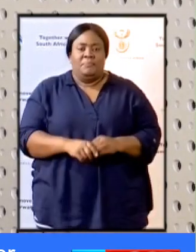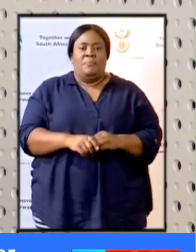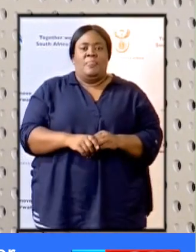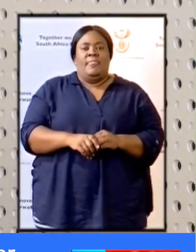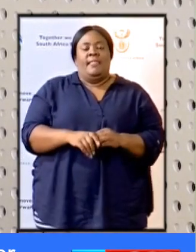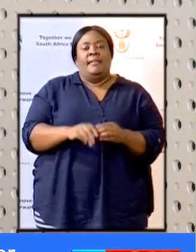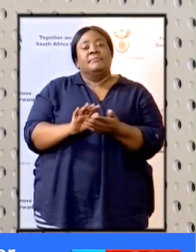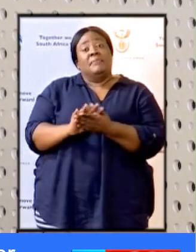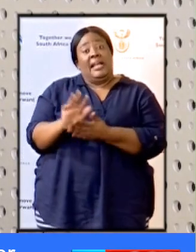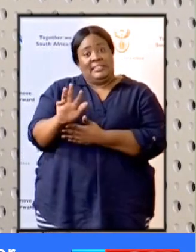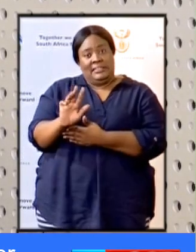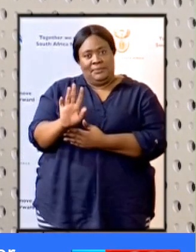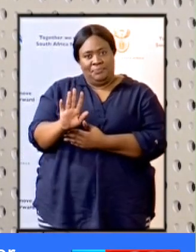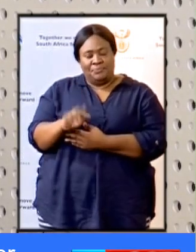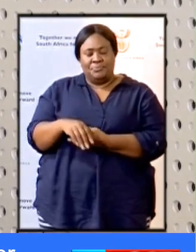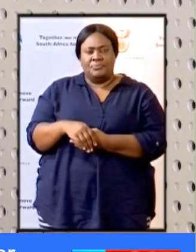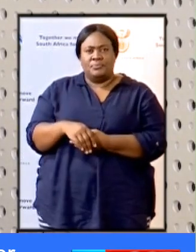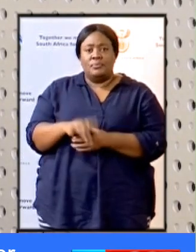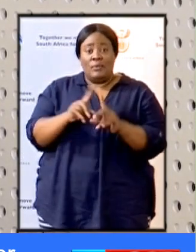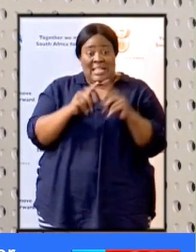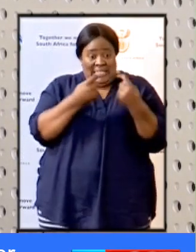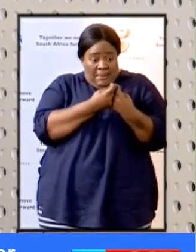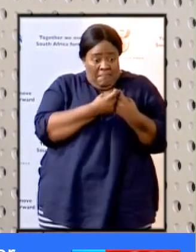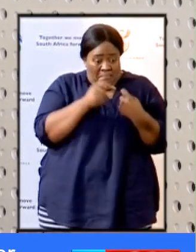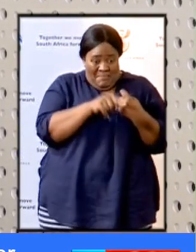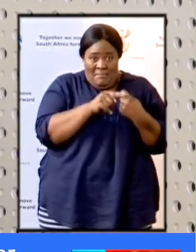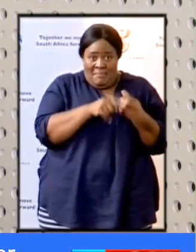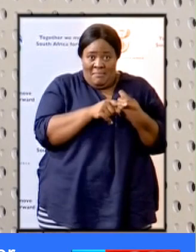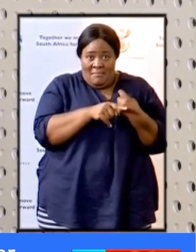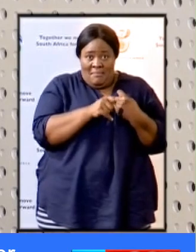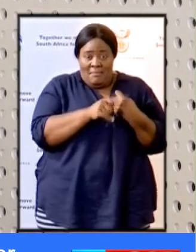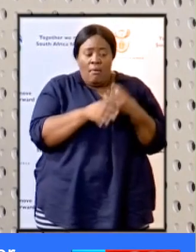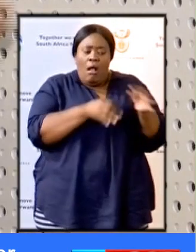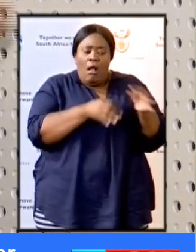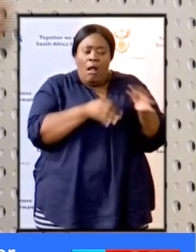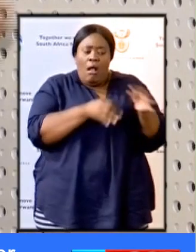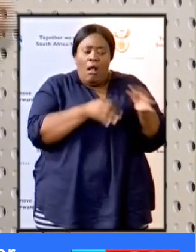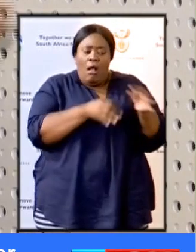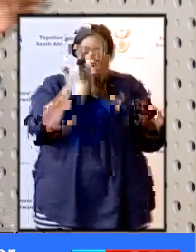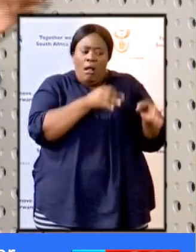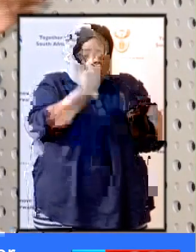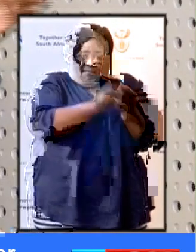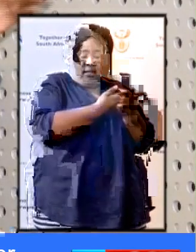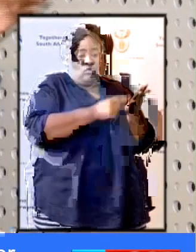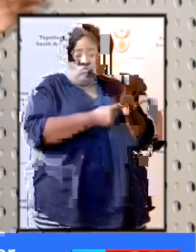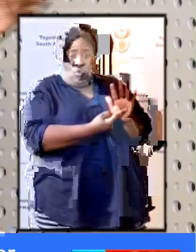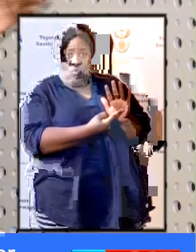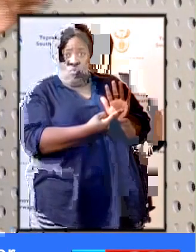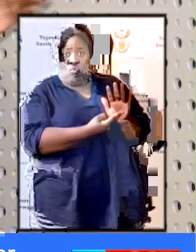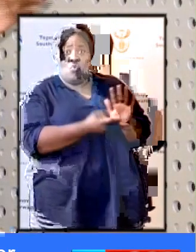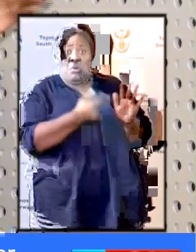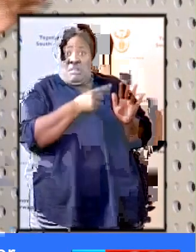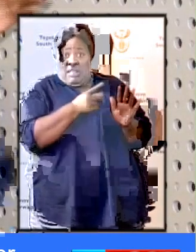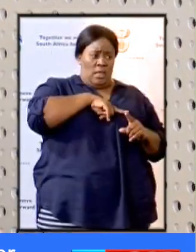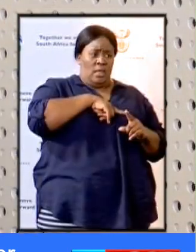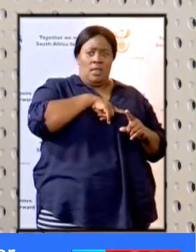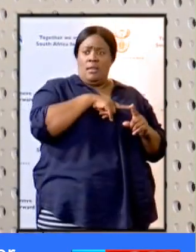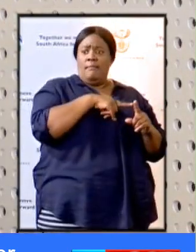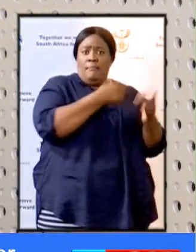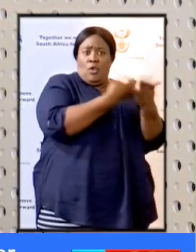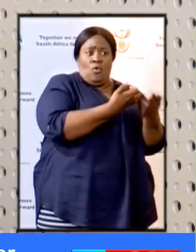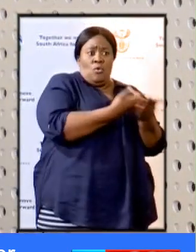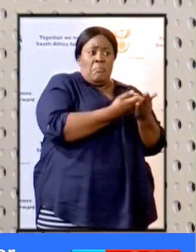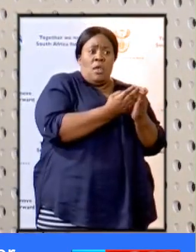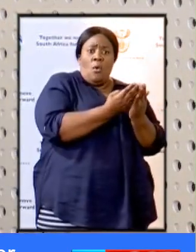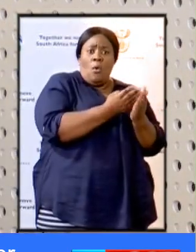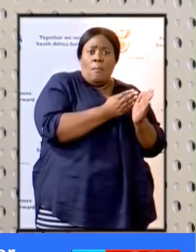team, a team, then they have to satisfy, they have at least, me will say, people can go back